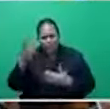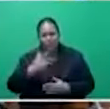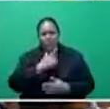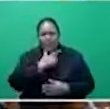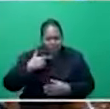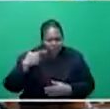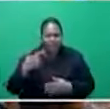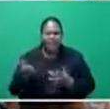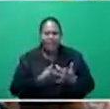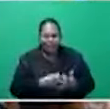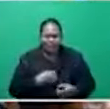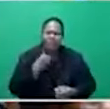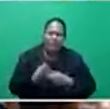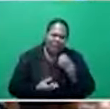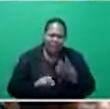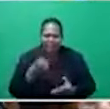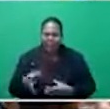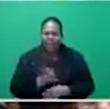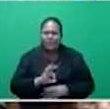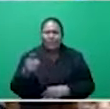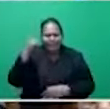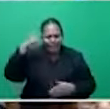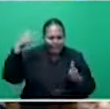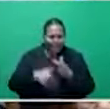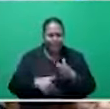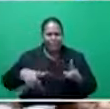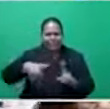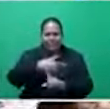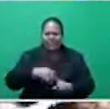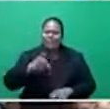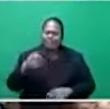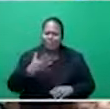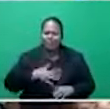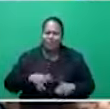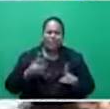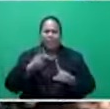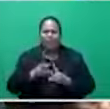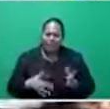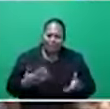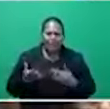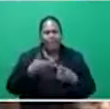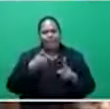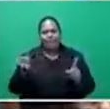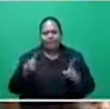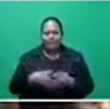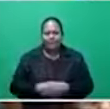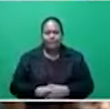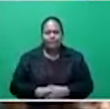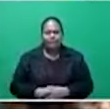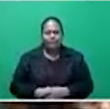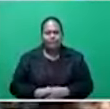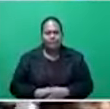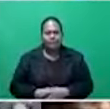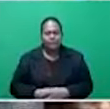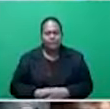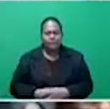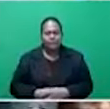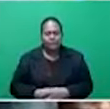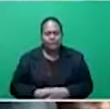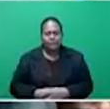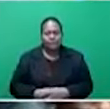put all these things out there without thinking, political point scoring, and then sort of gone off. Very whimsical kind of statements. Mr. Speaker, sir,